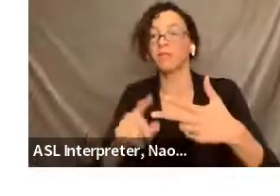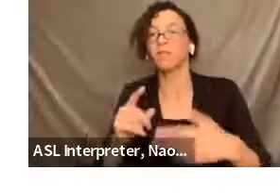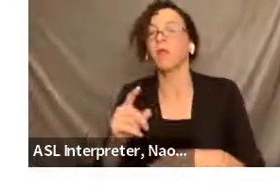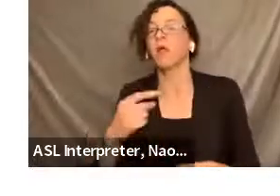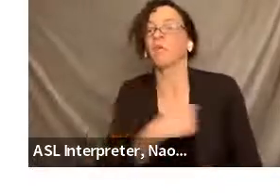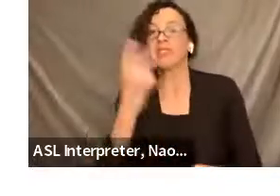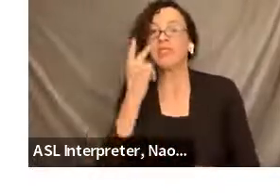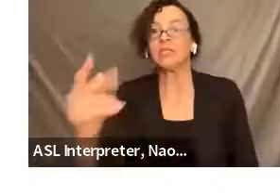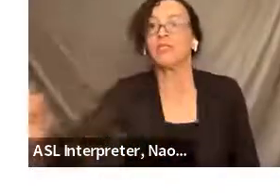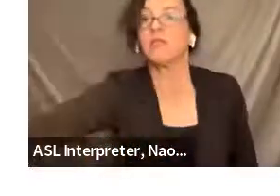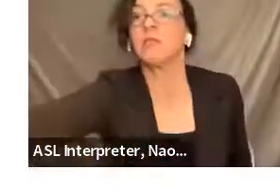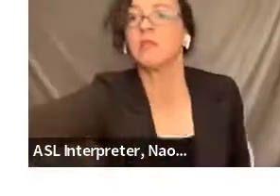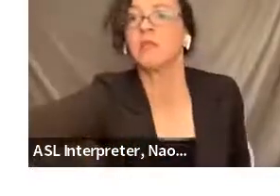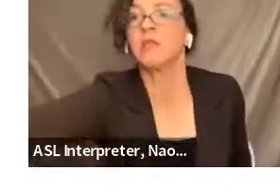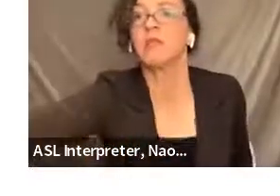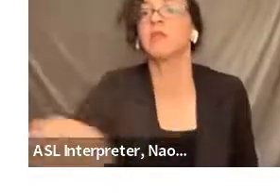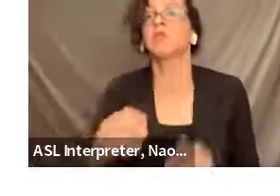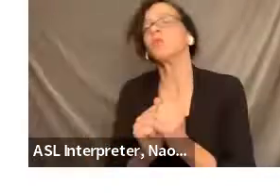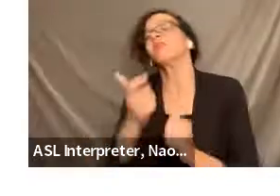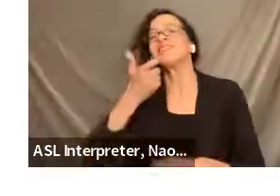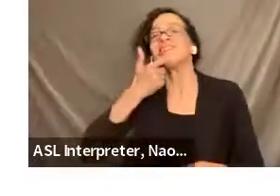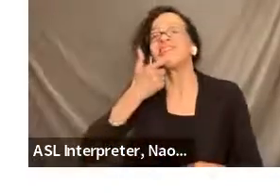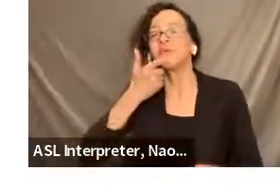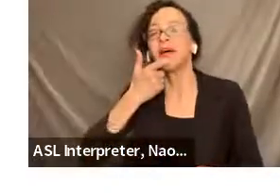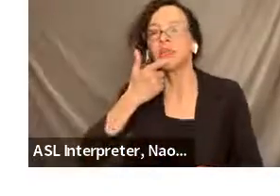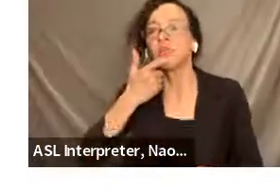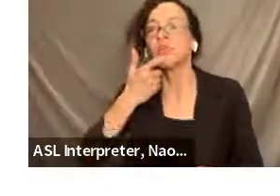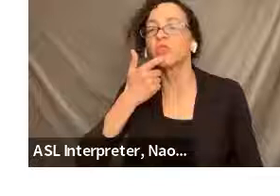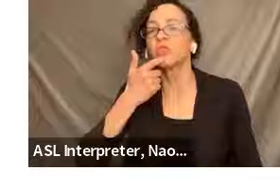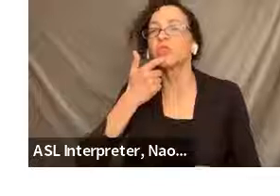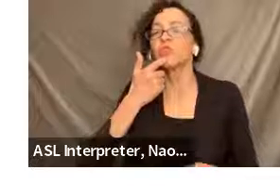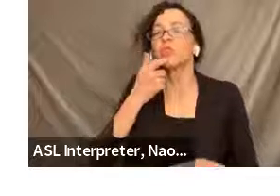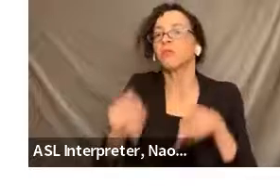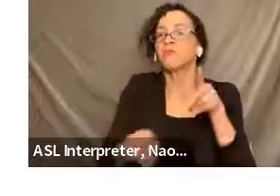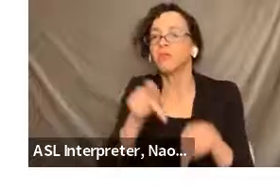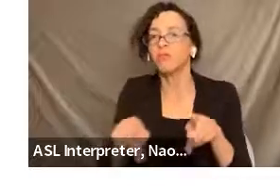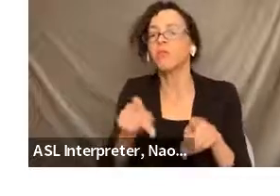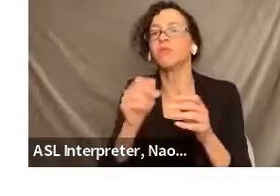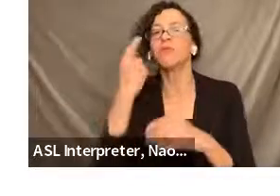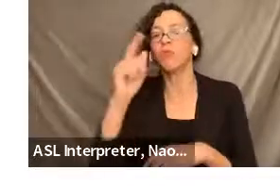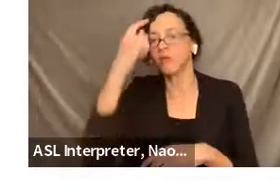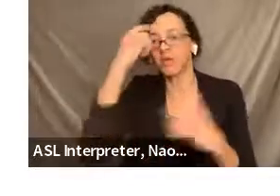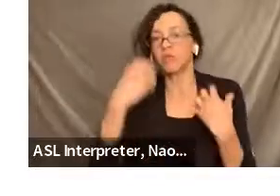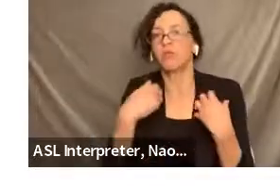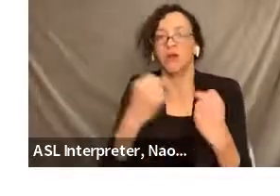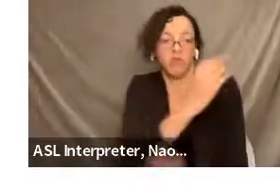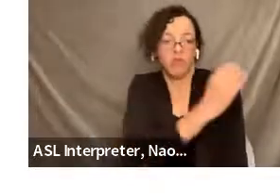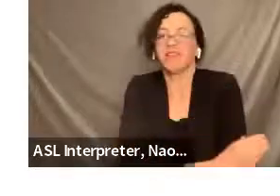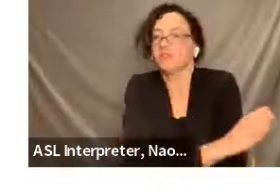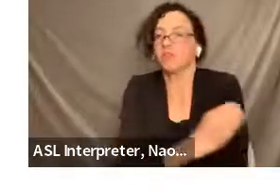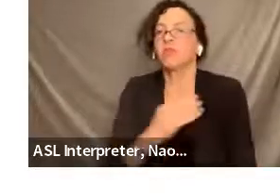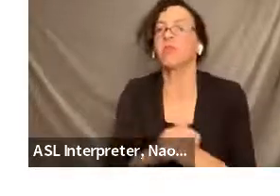a medical clinician and a mental health clinician. So that when we have different issues where